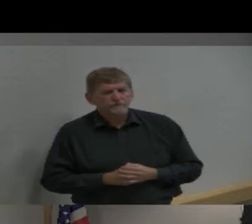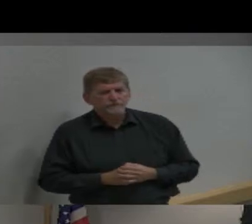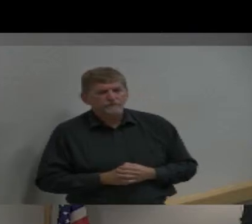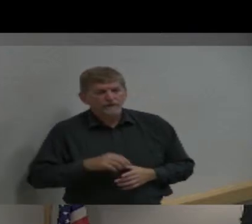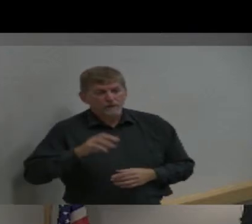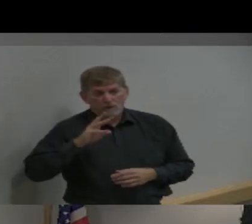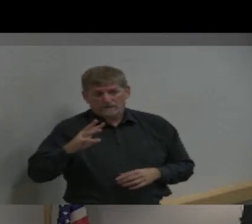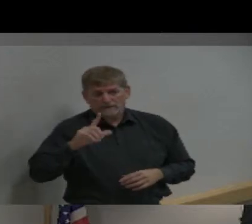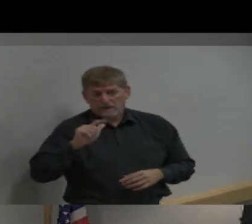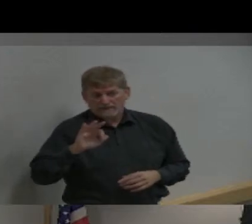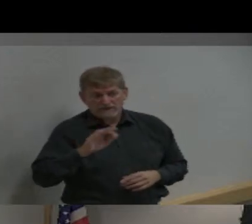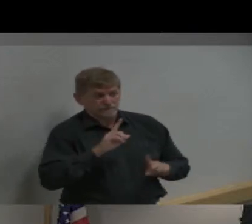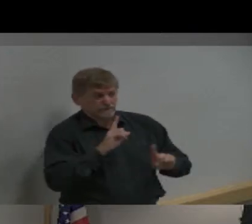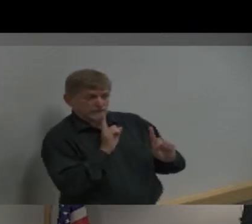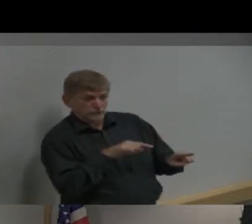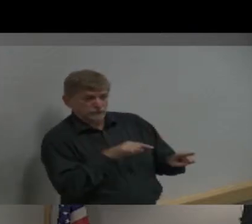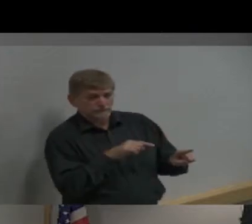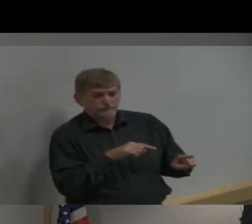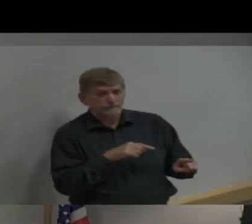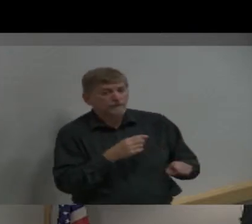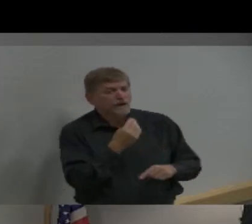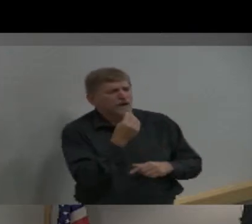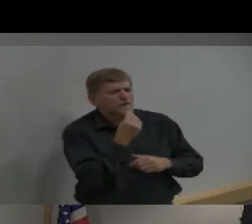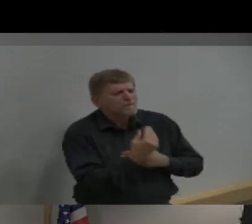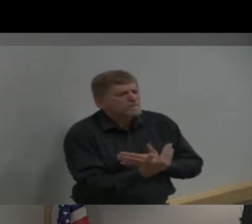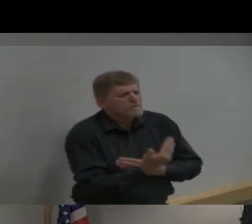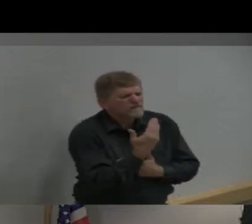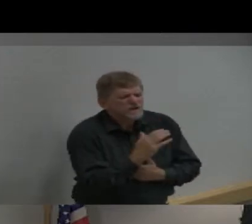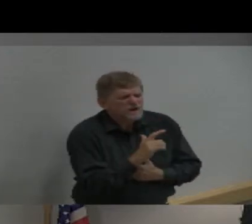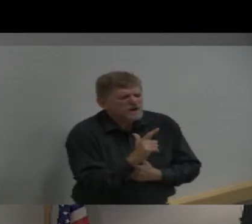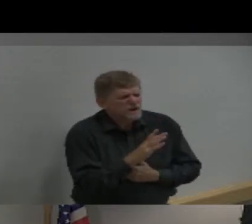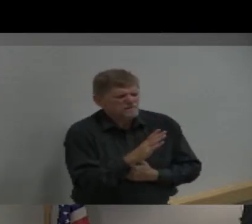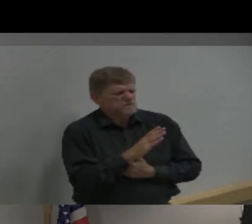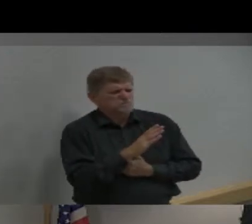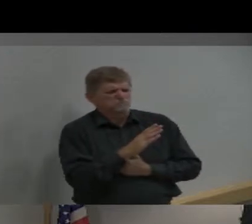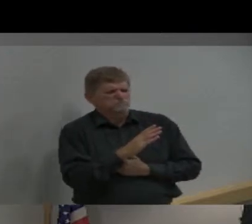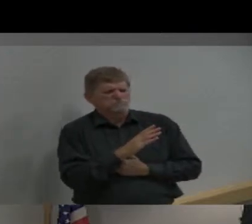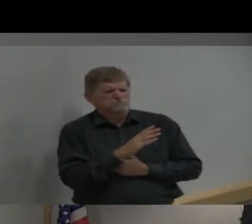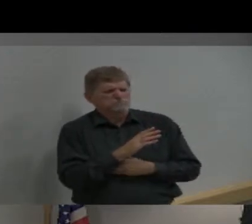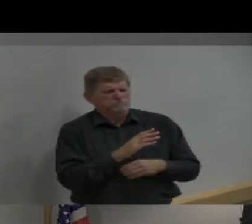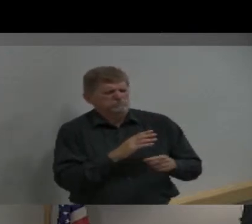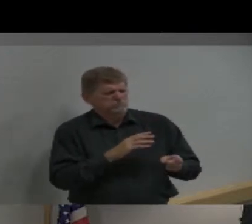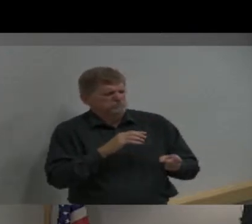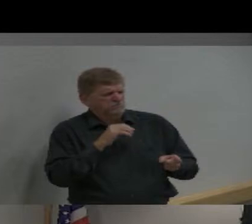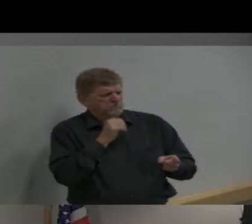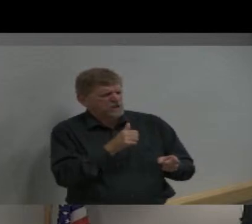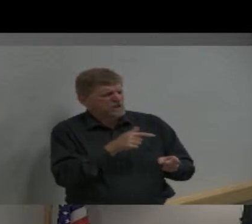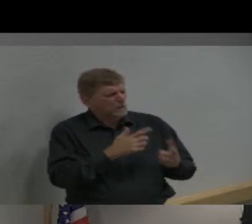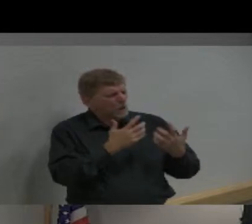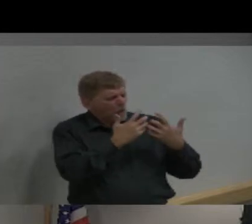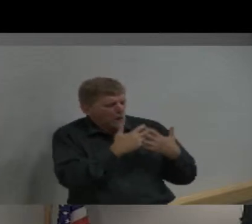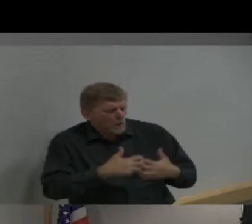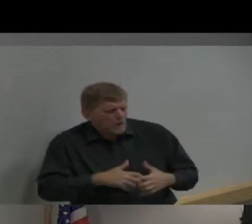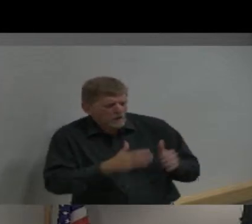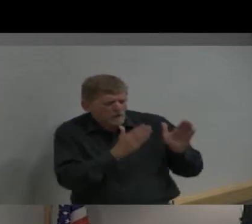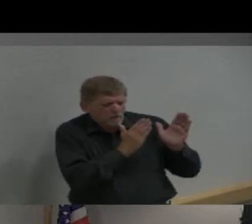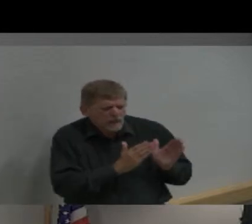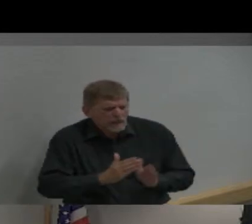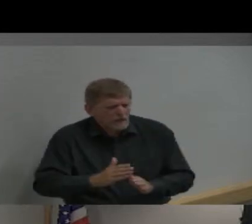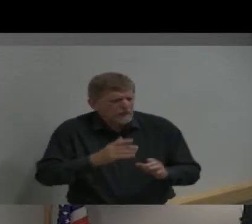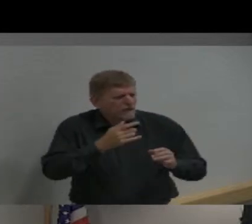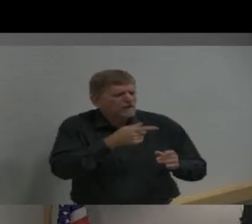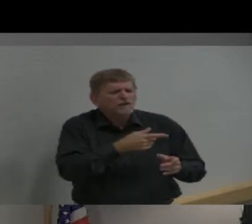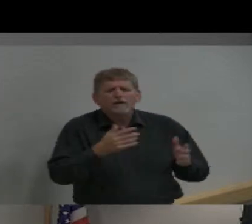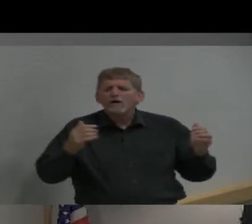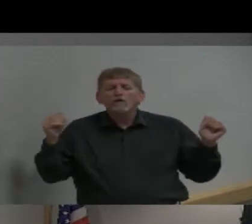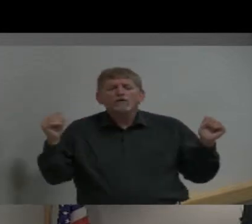Traditionally, Breakfast Club has never been something that was organized. It's been pretty spontaneous, and generally it's been done as